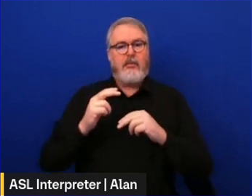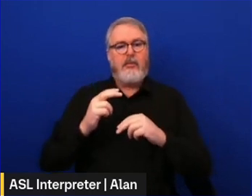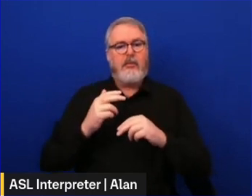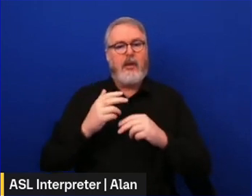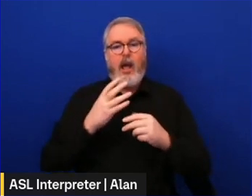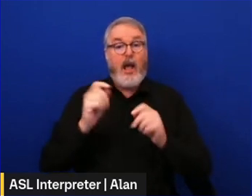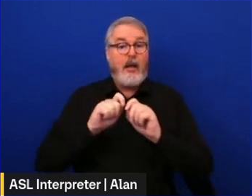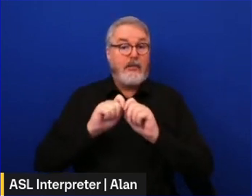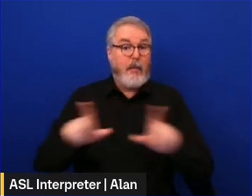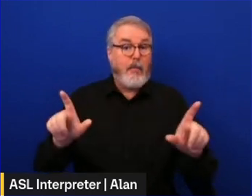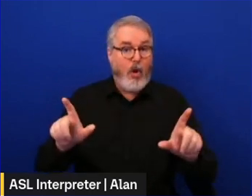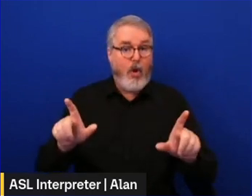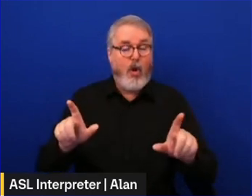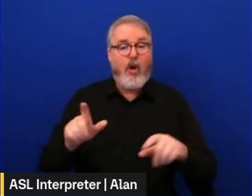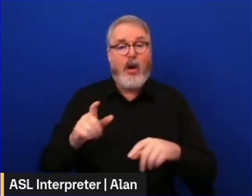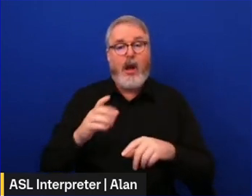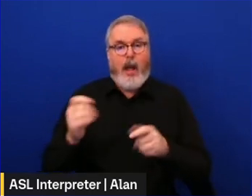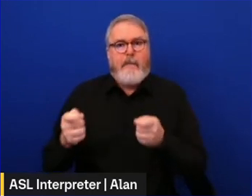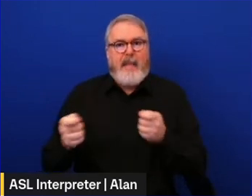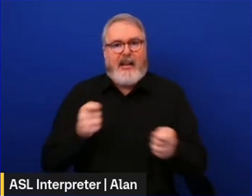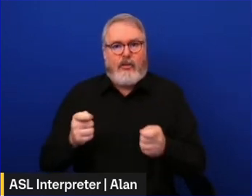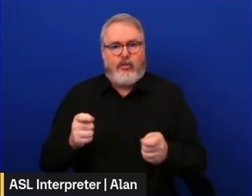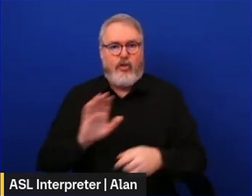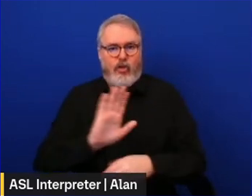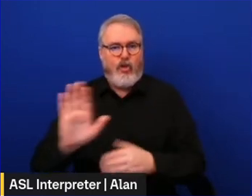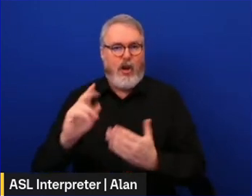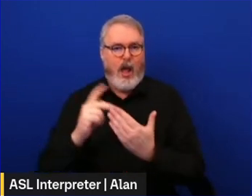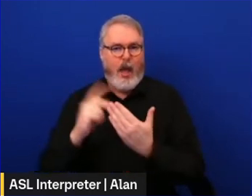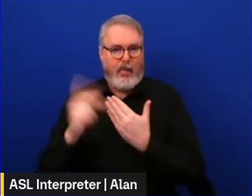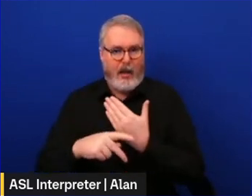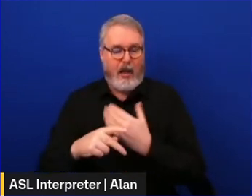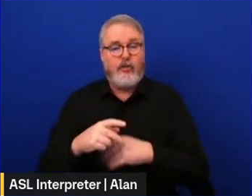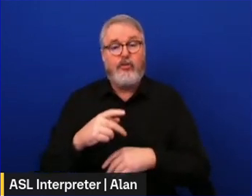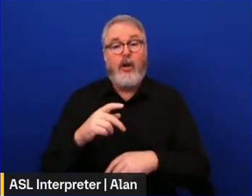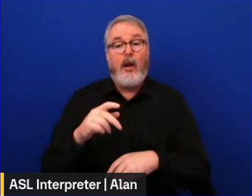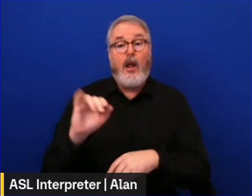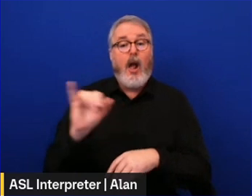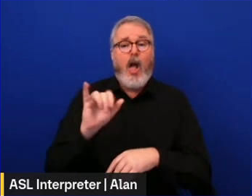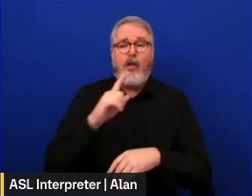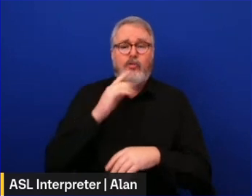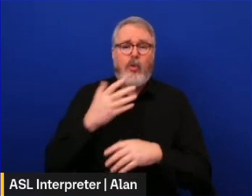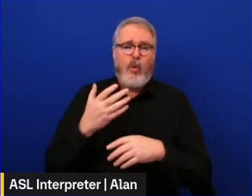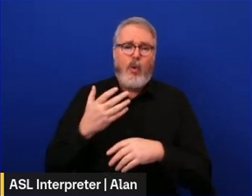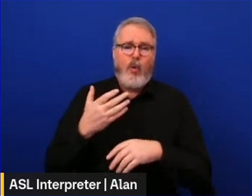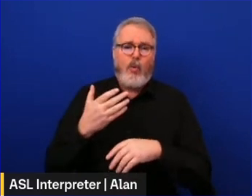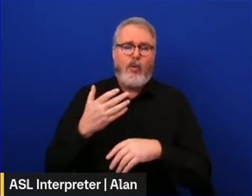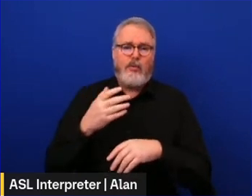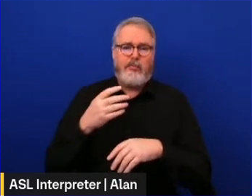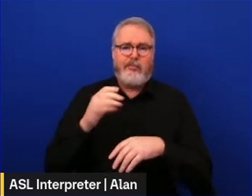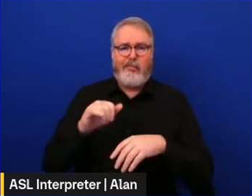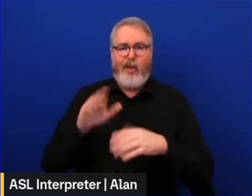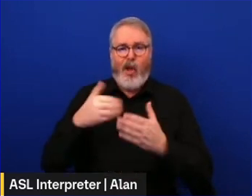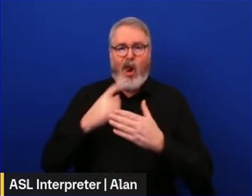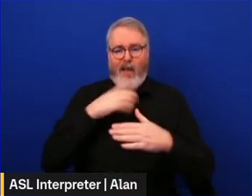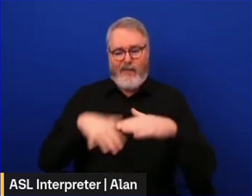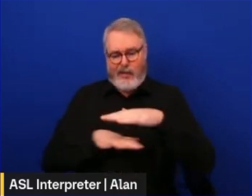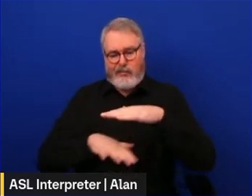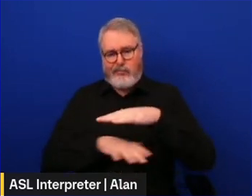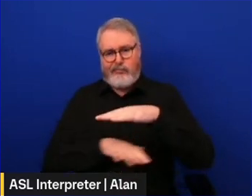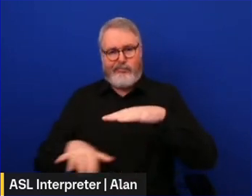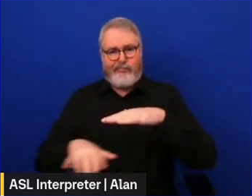deploy, and manage application, and of course the underlying infrastructure. HashiCorp